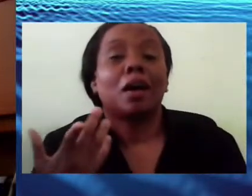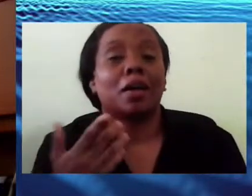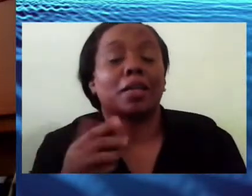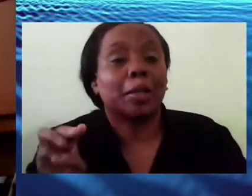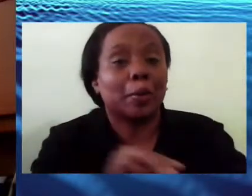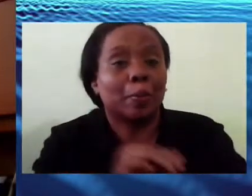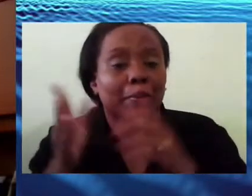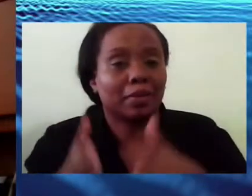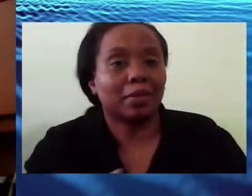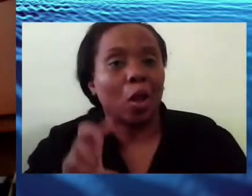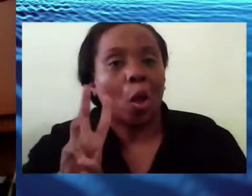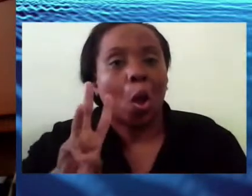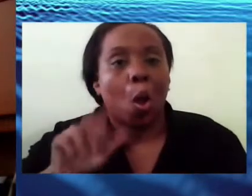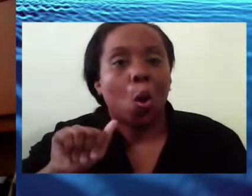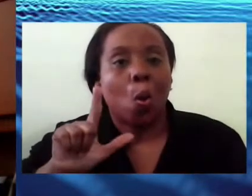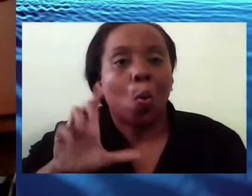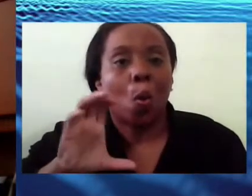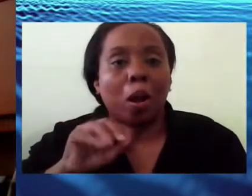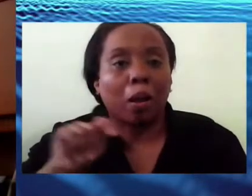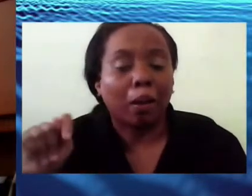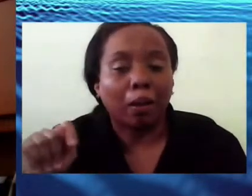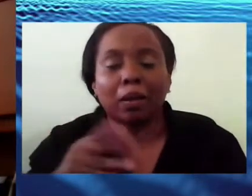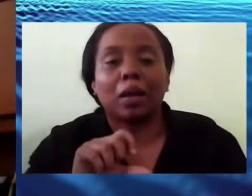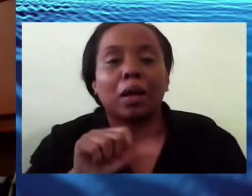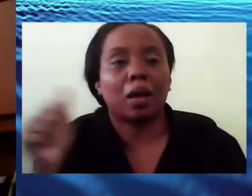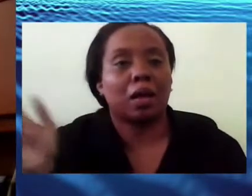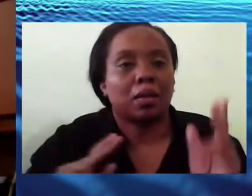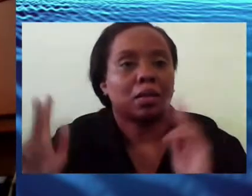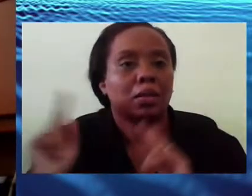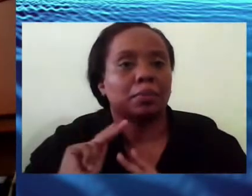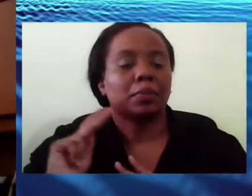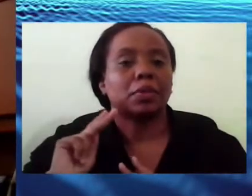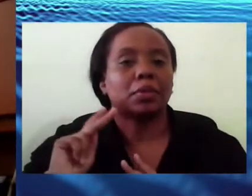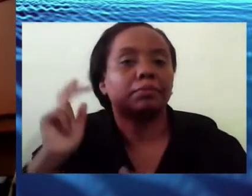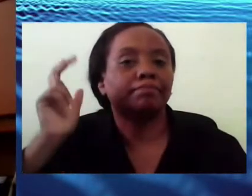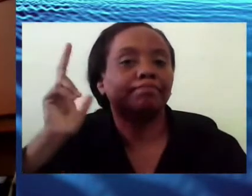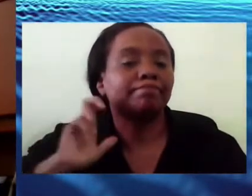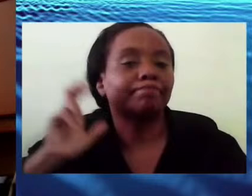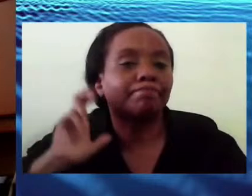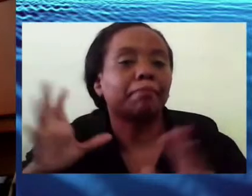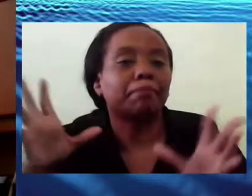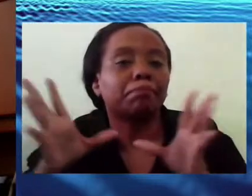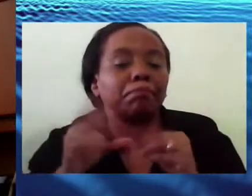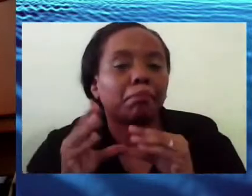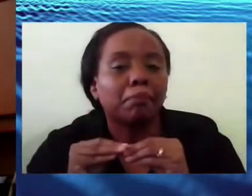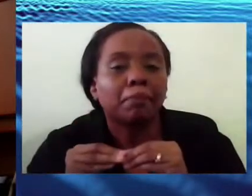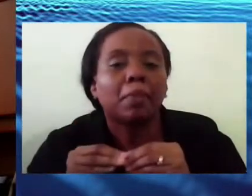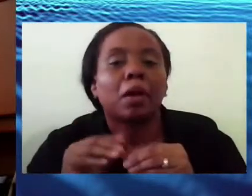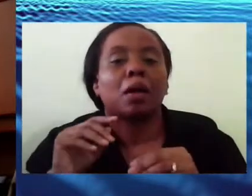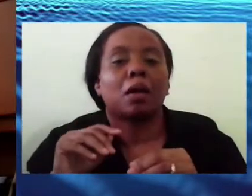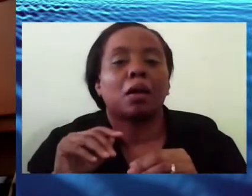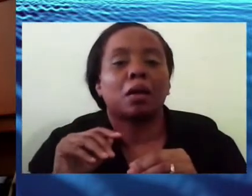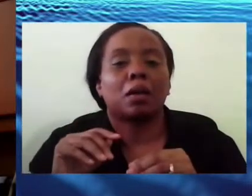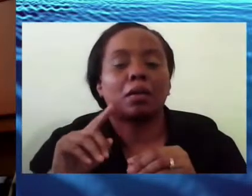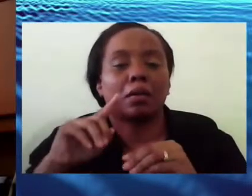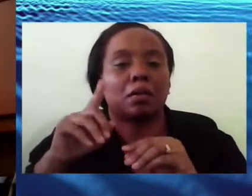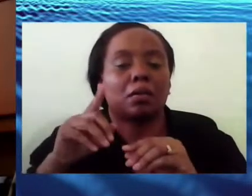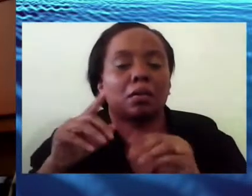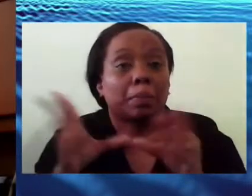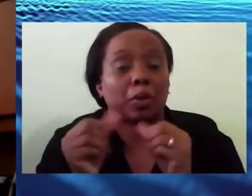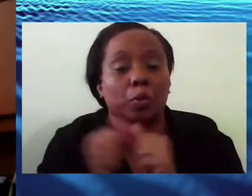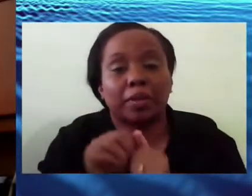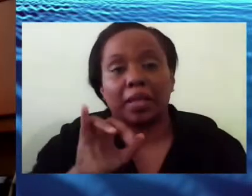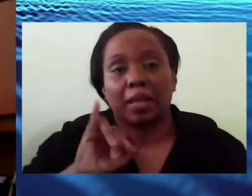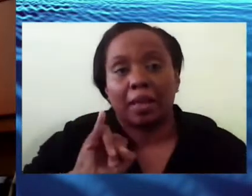and Foreign Trade, and our colleague ministers took a presentation actually arranged by our ministry from IATA. And